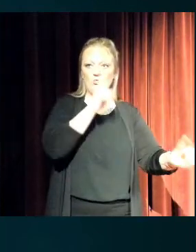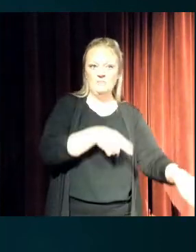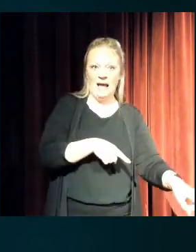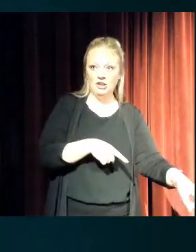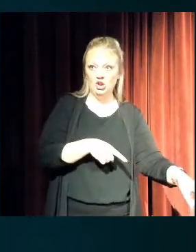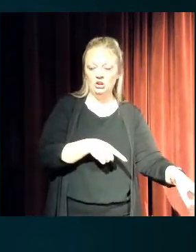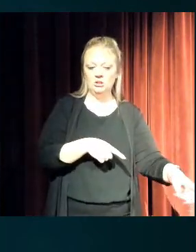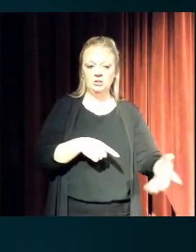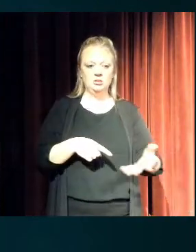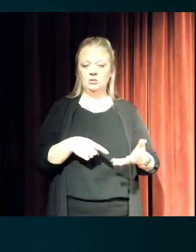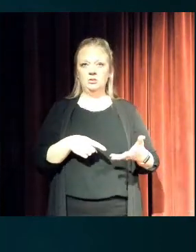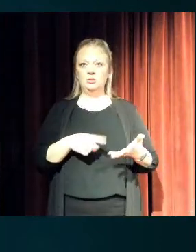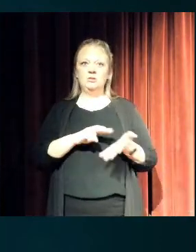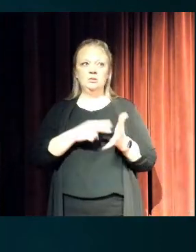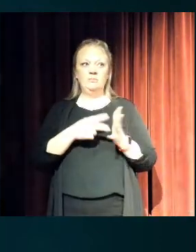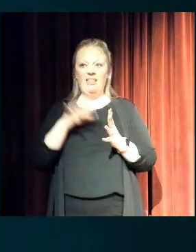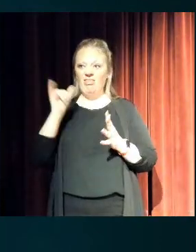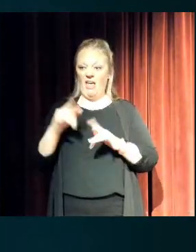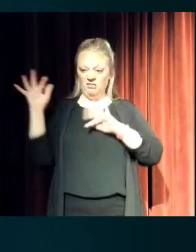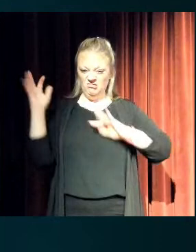storm unlike any other.